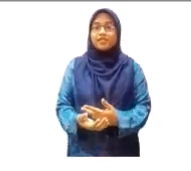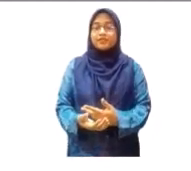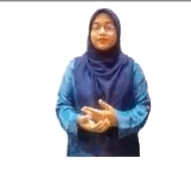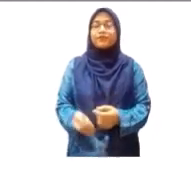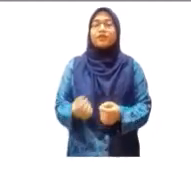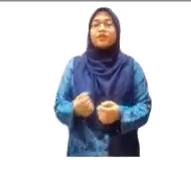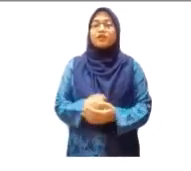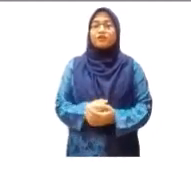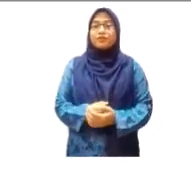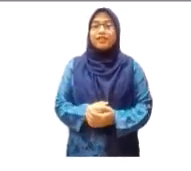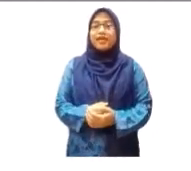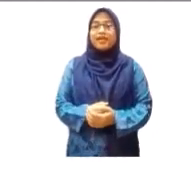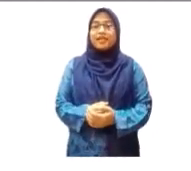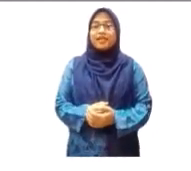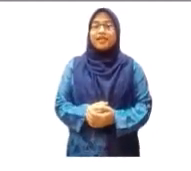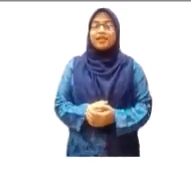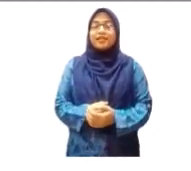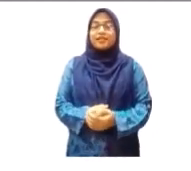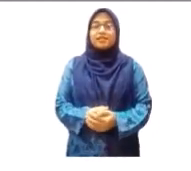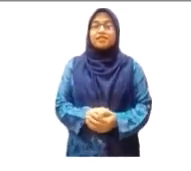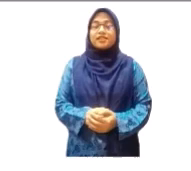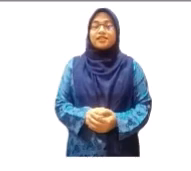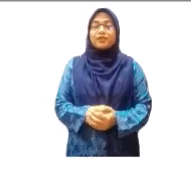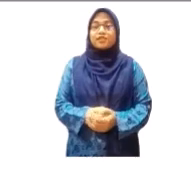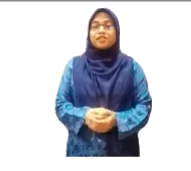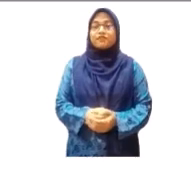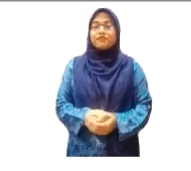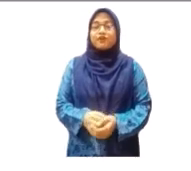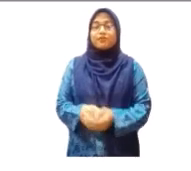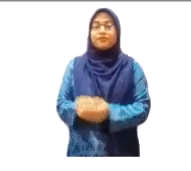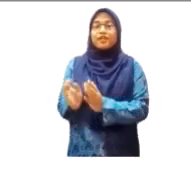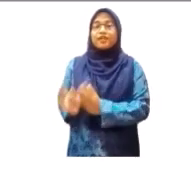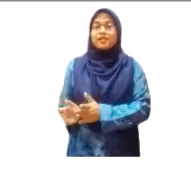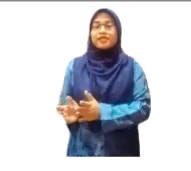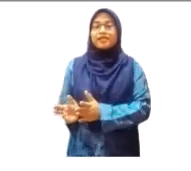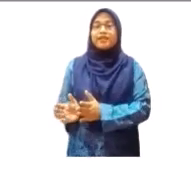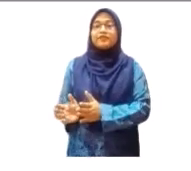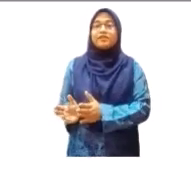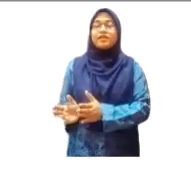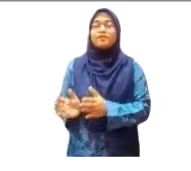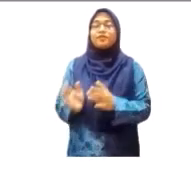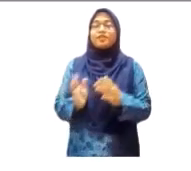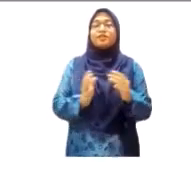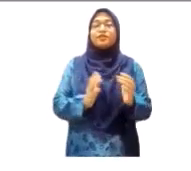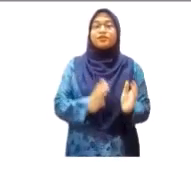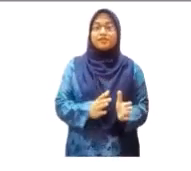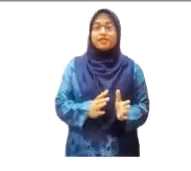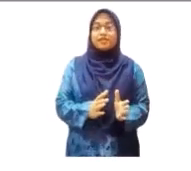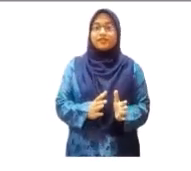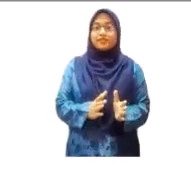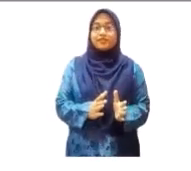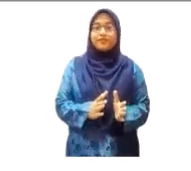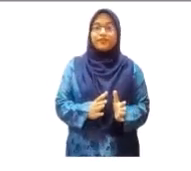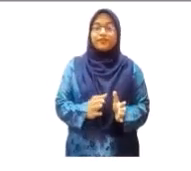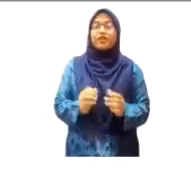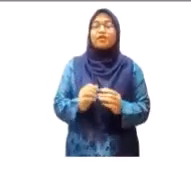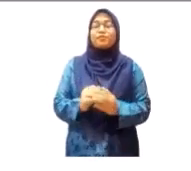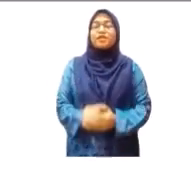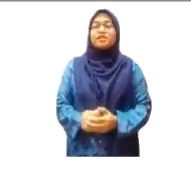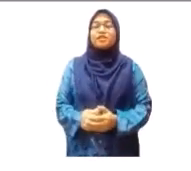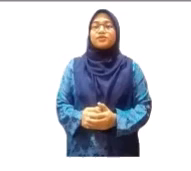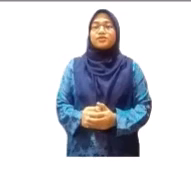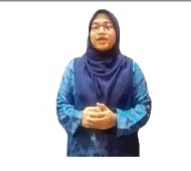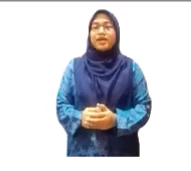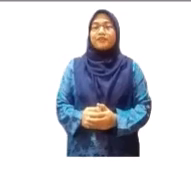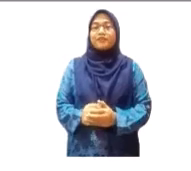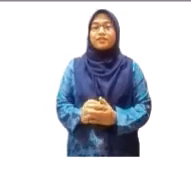language. Not only that, they teach sign language from kindergarten level up till university level.